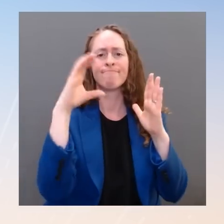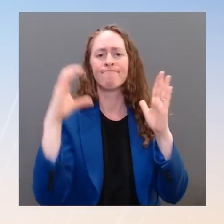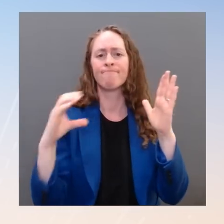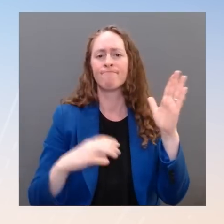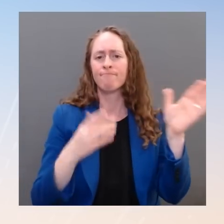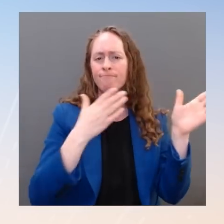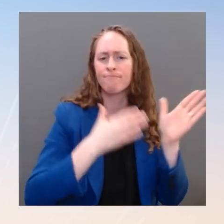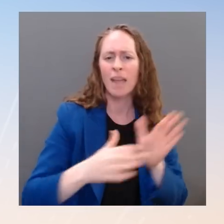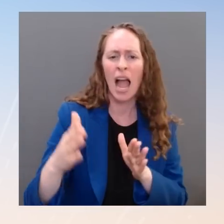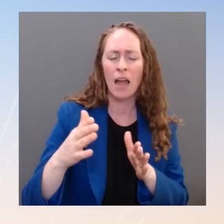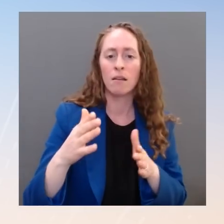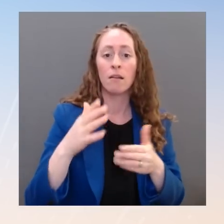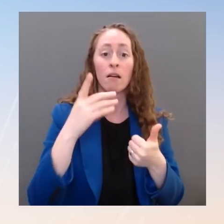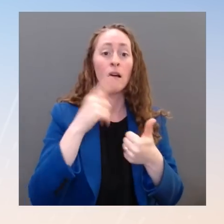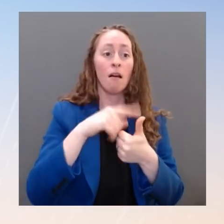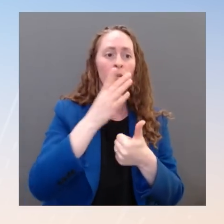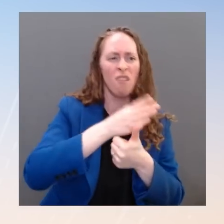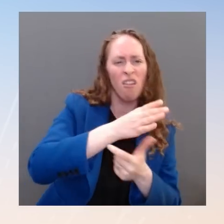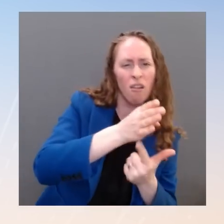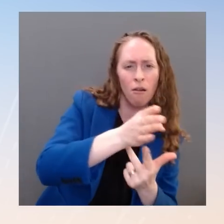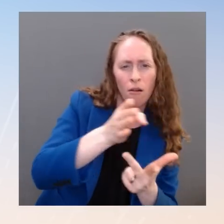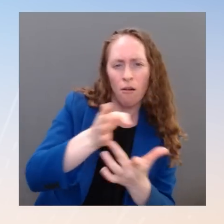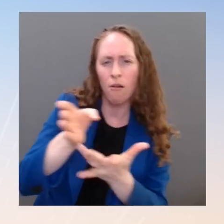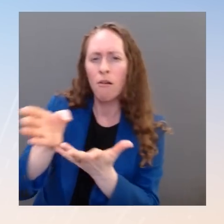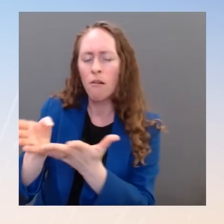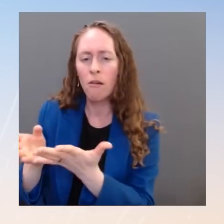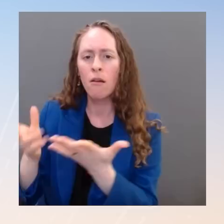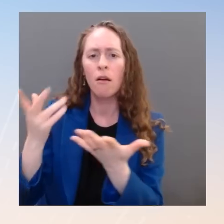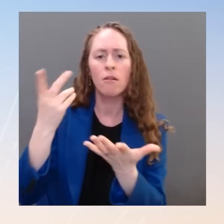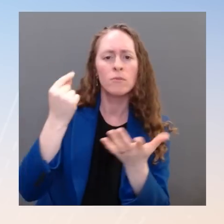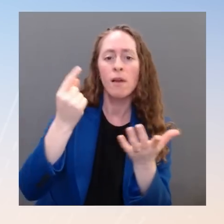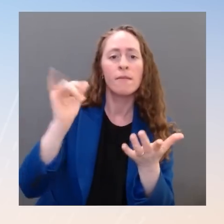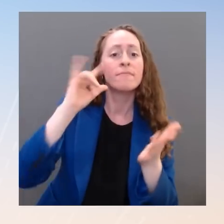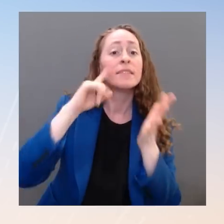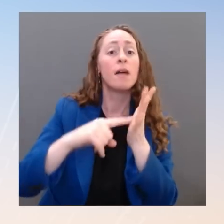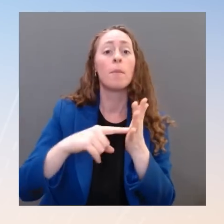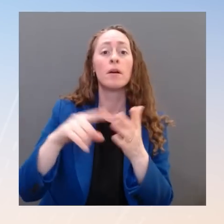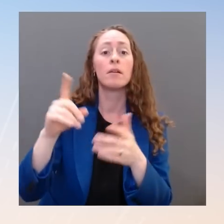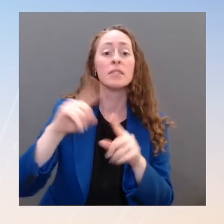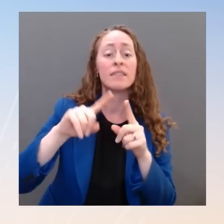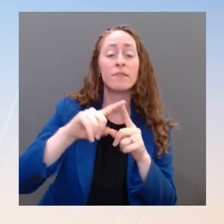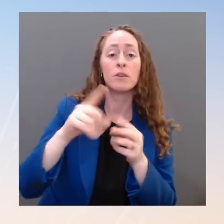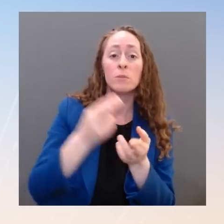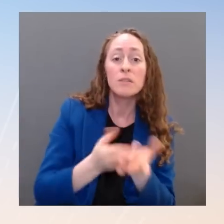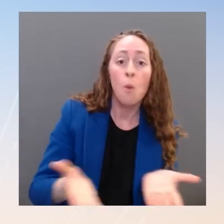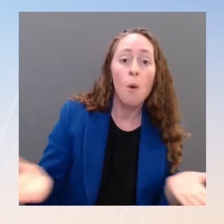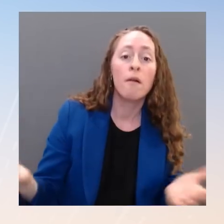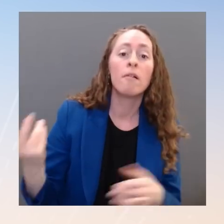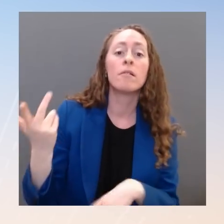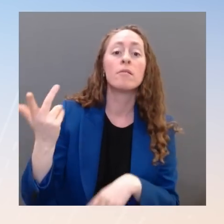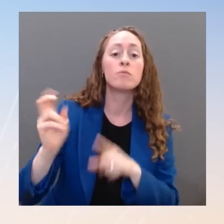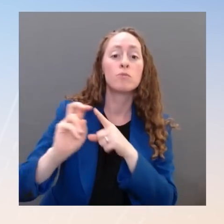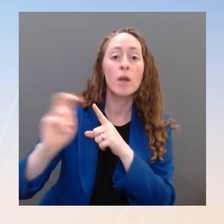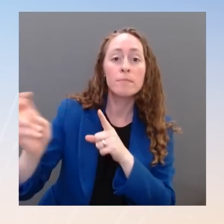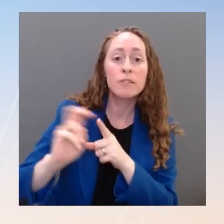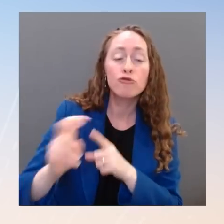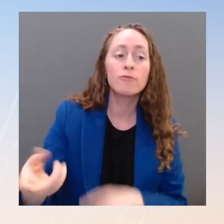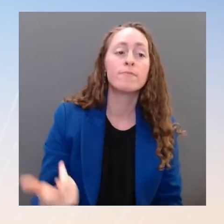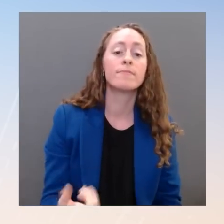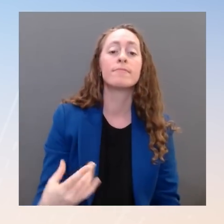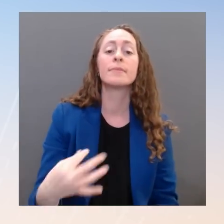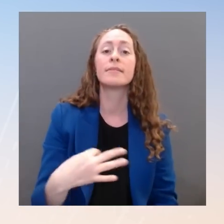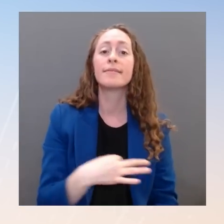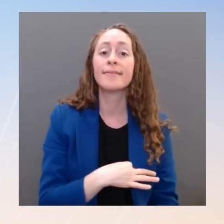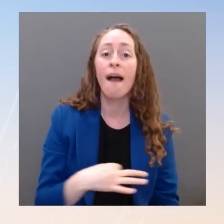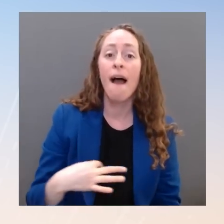surge resources, personnel, transportation, medical support, how we're enhancing CBP processing, how we're administering